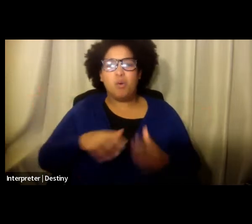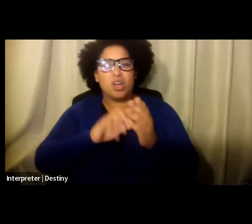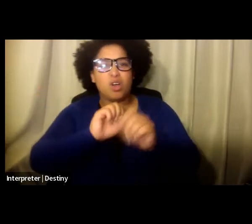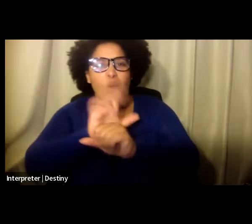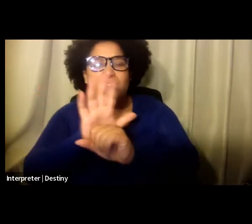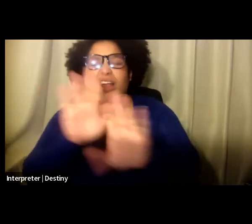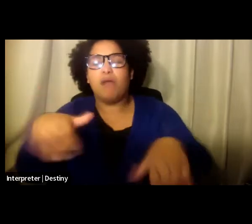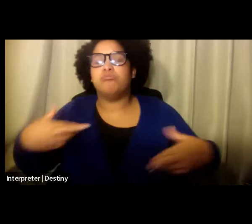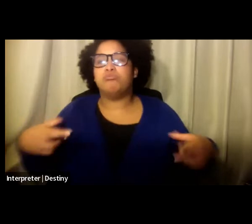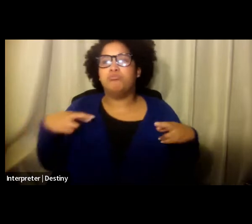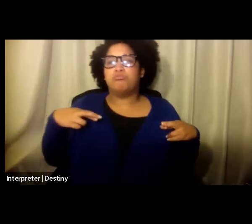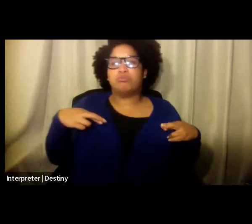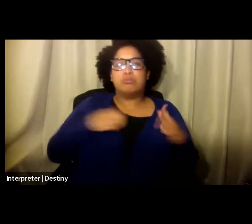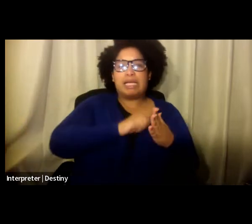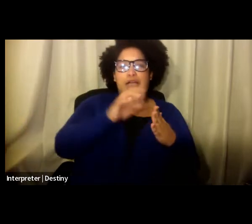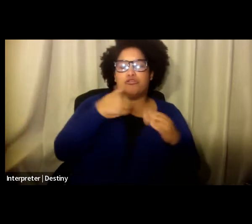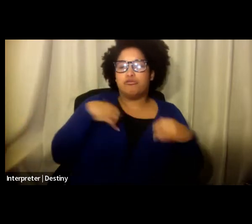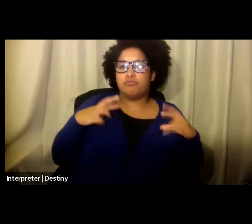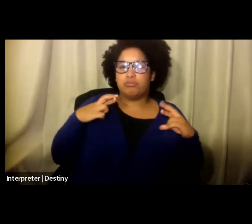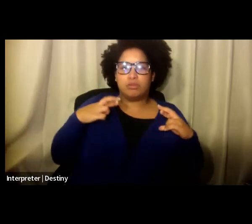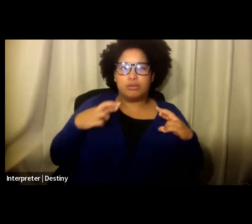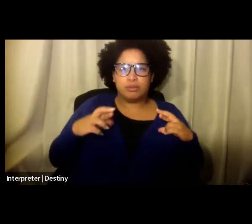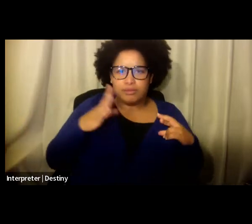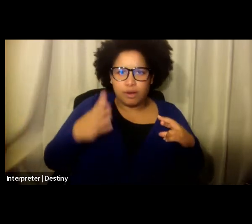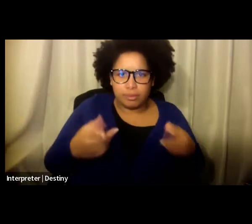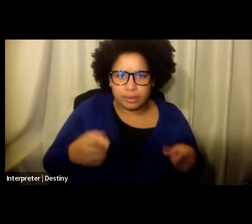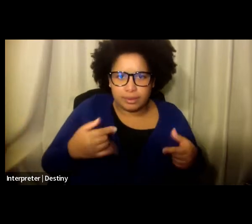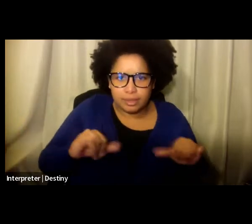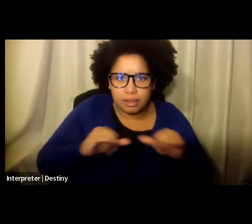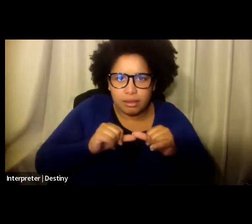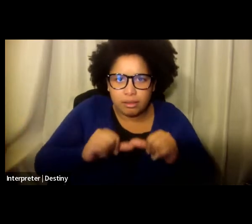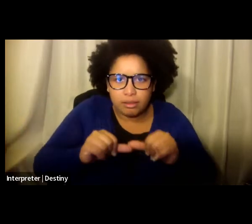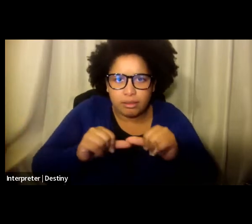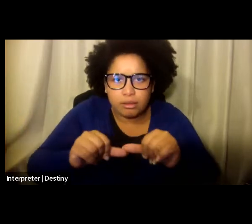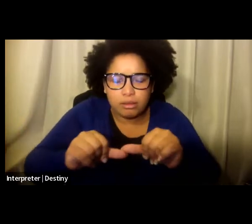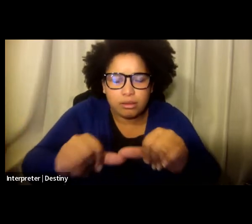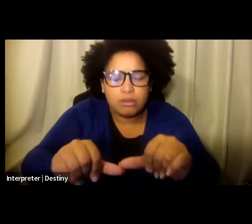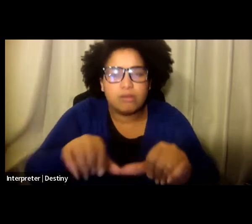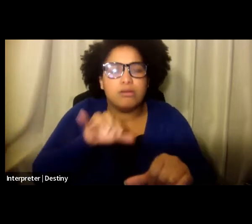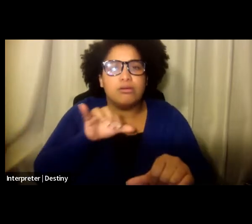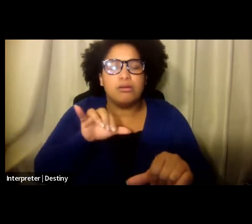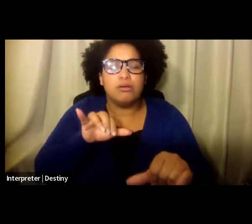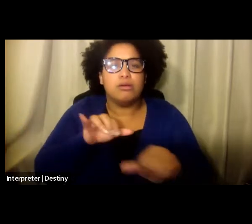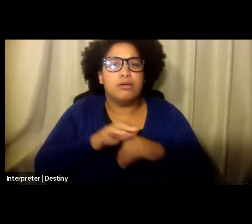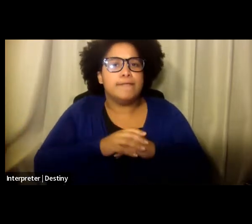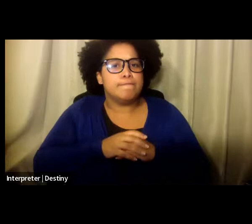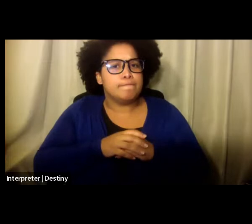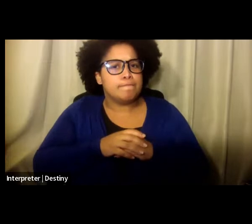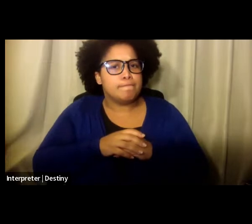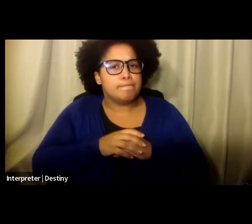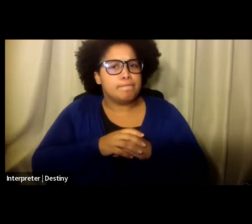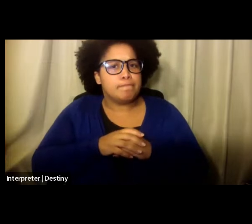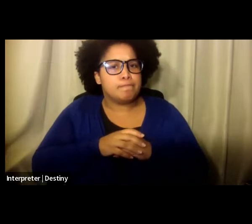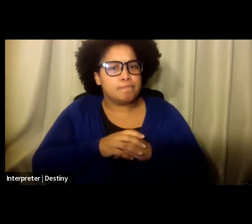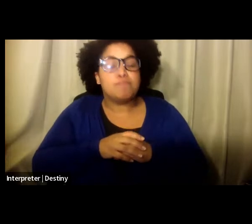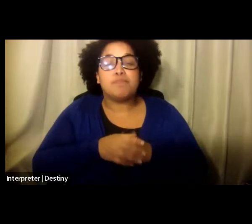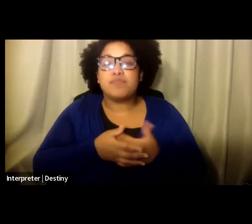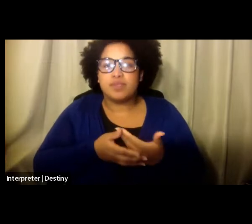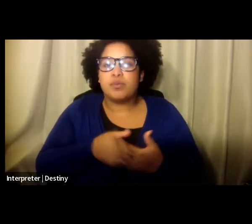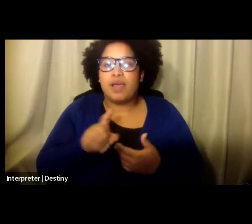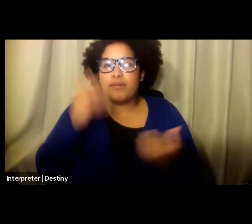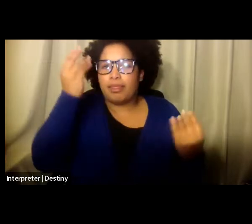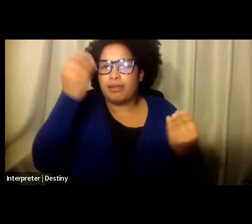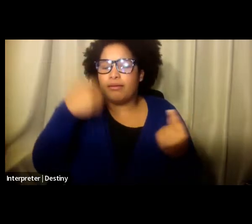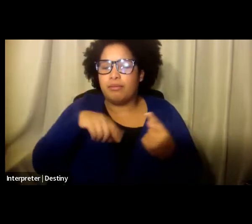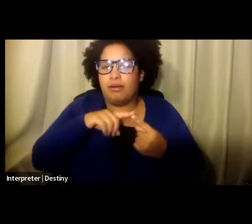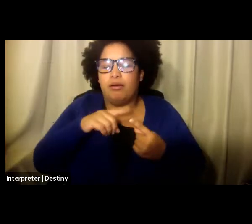you know, when COVID hit. None of that stuff went away. And so we have to be thinking